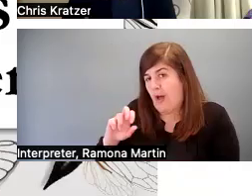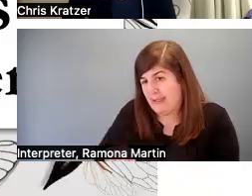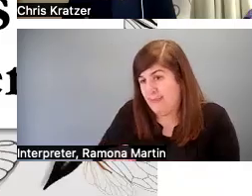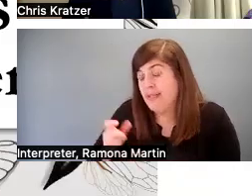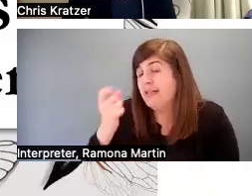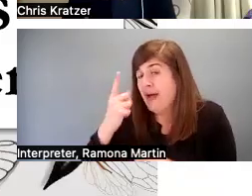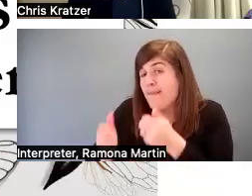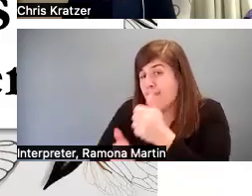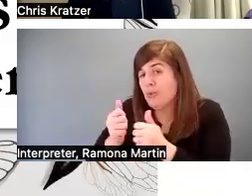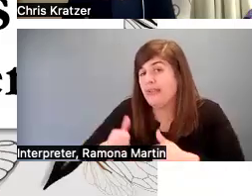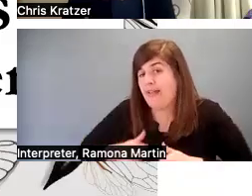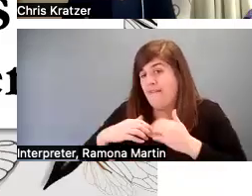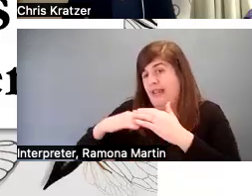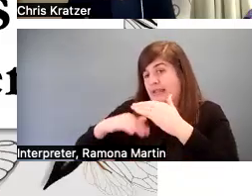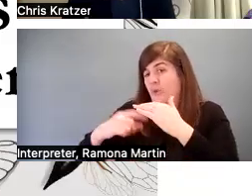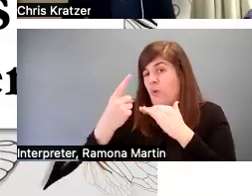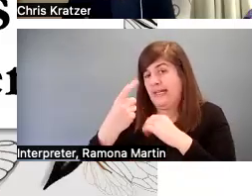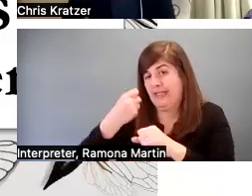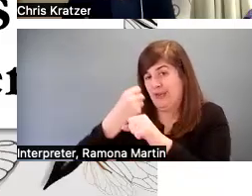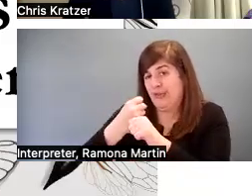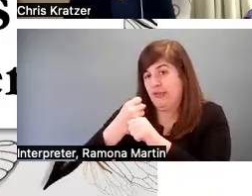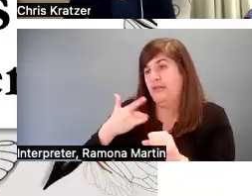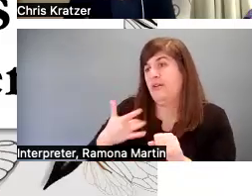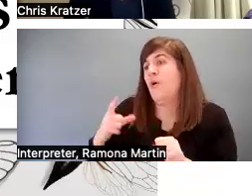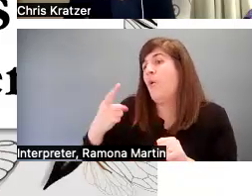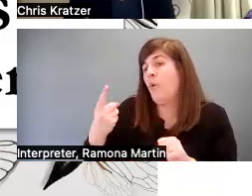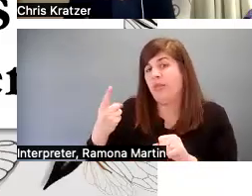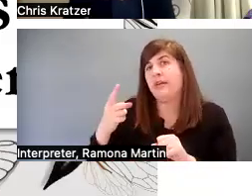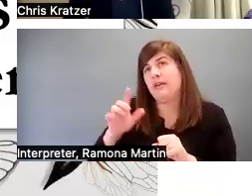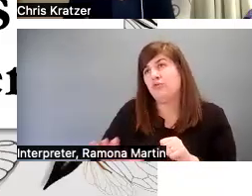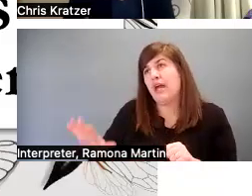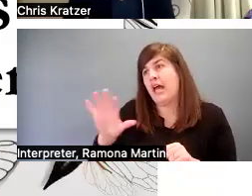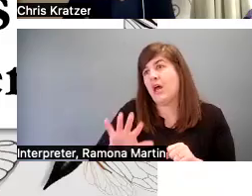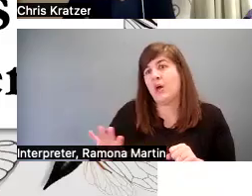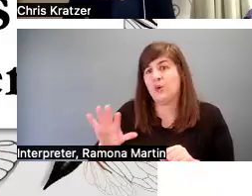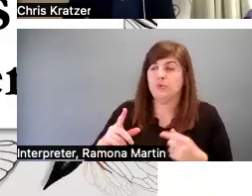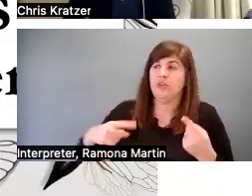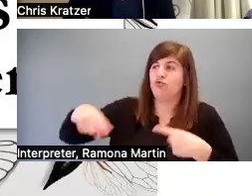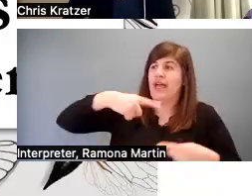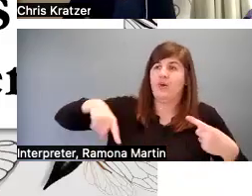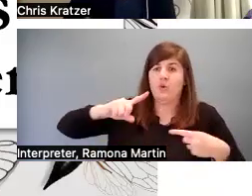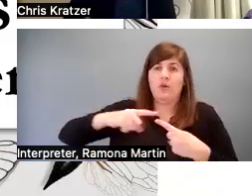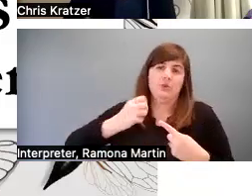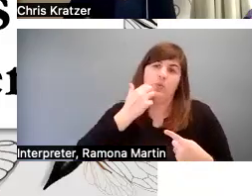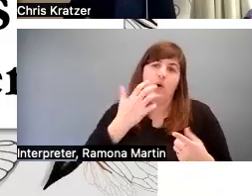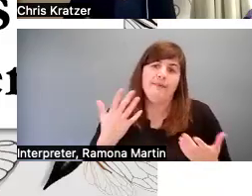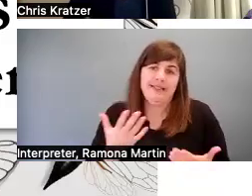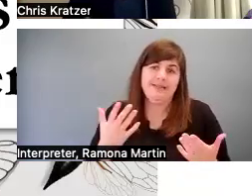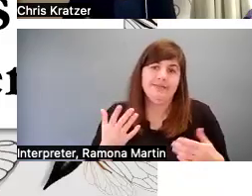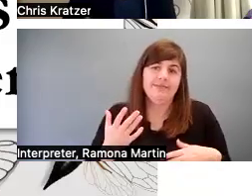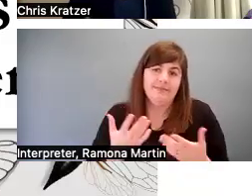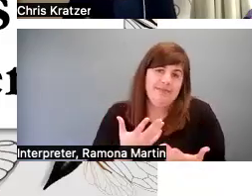Most wasps live less than a year. They're usually only around when it's warm out, here in temperate